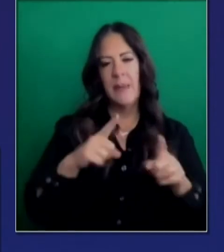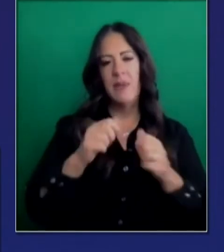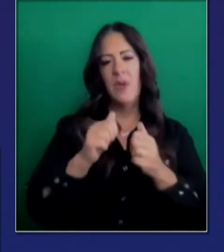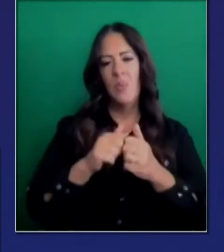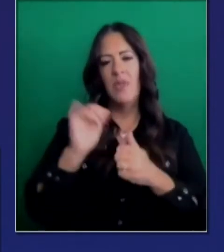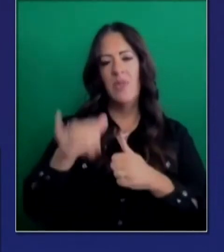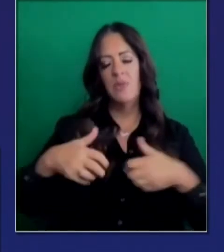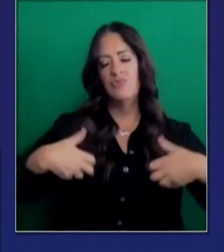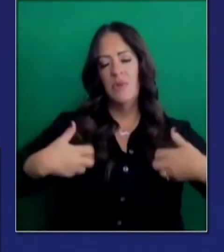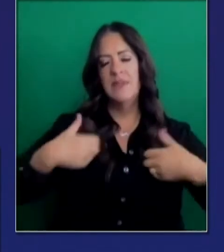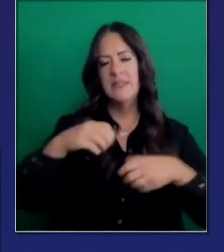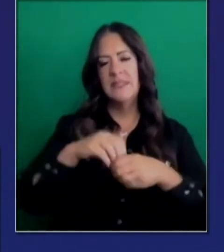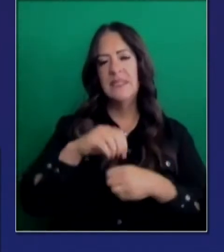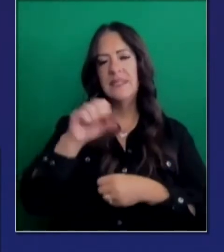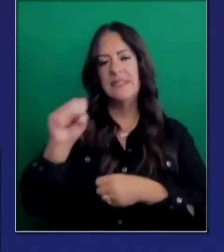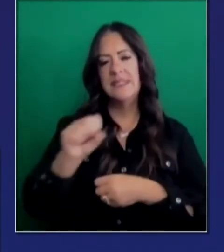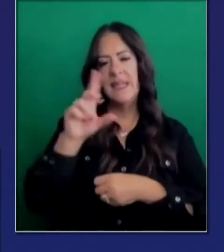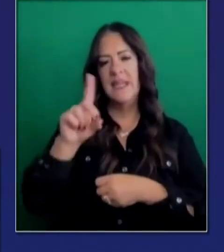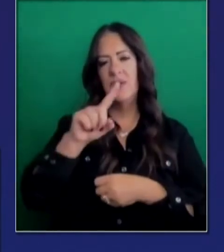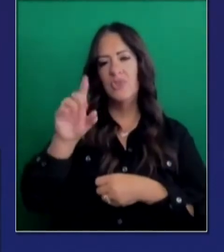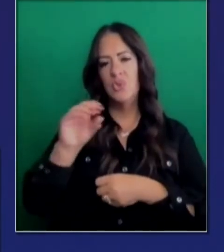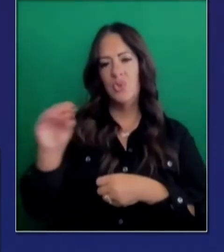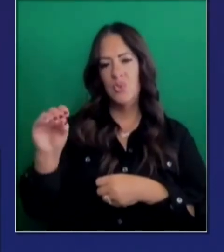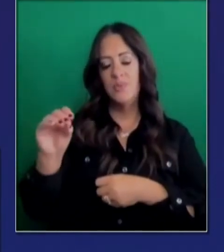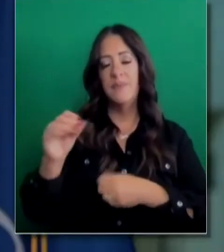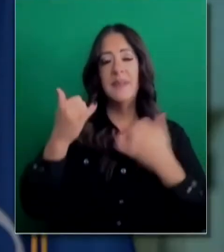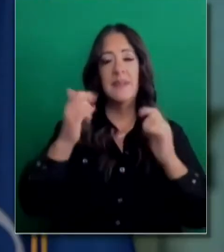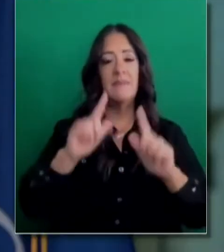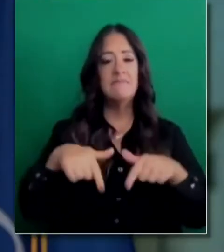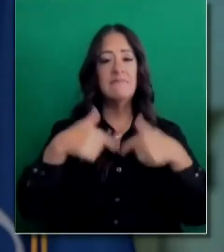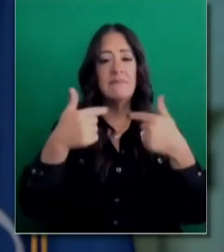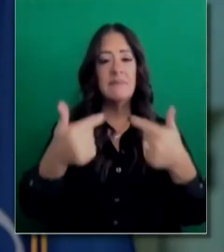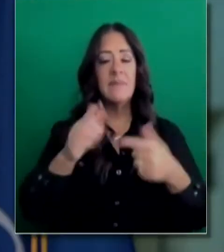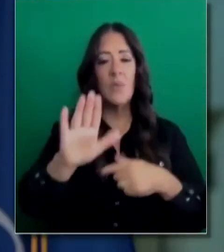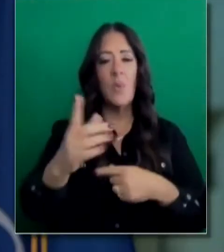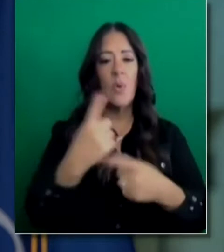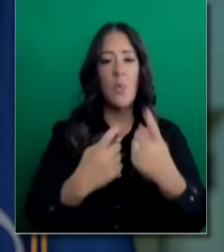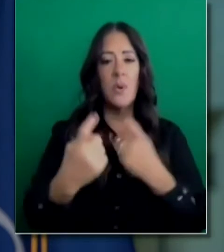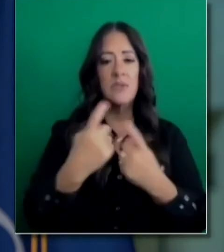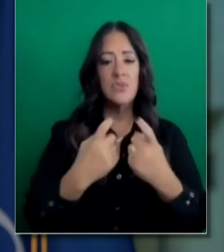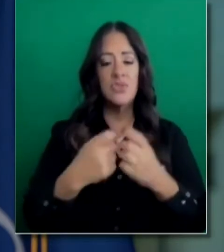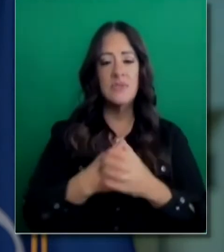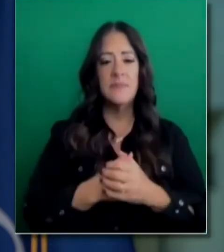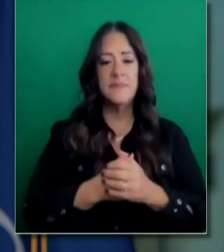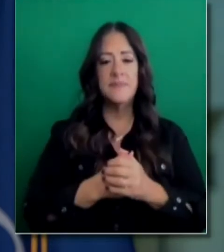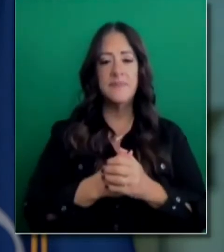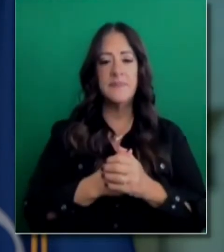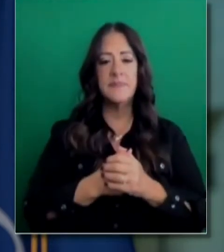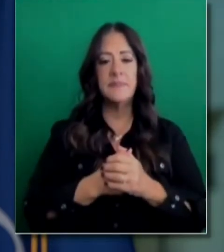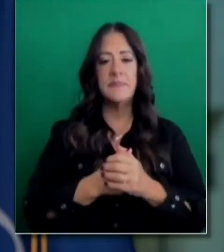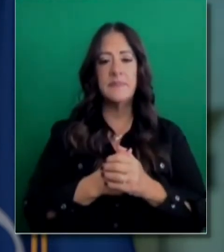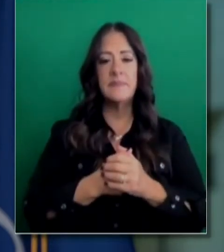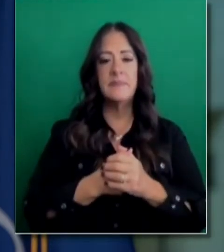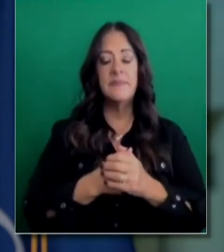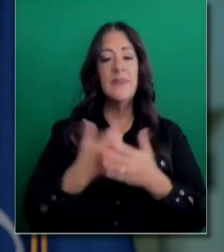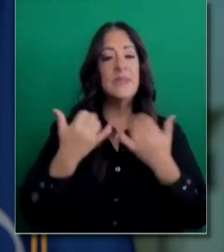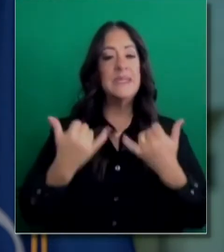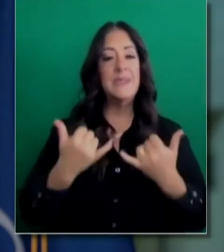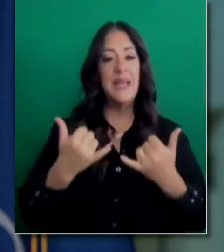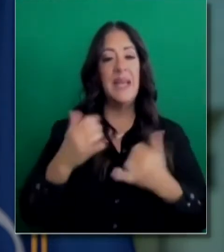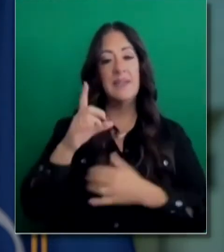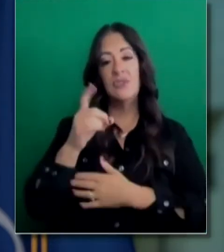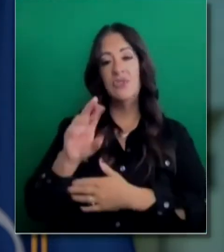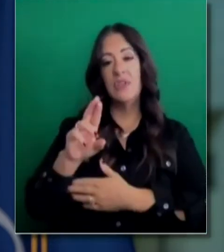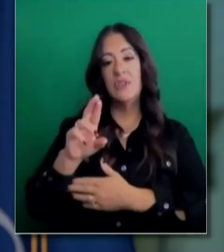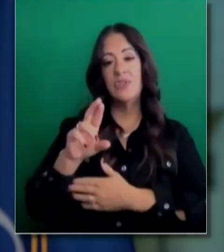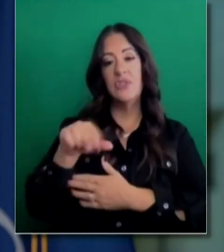that, we're happy now to take any questions. And for what it's worth, I'm not only joined today by Dr. Galley,